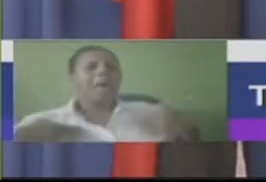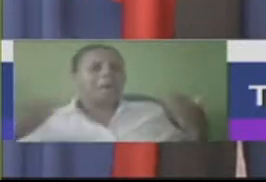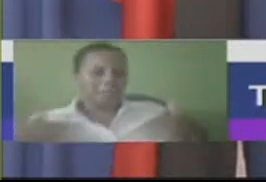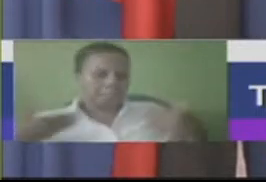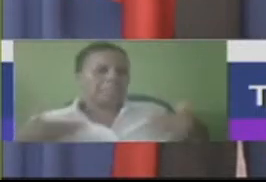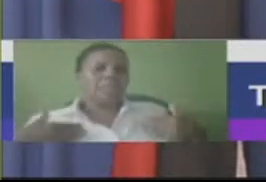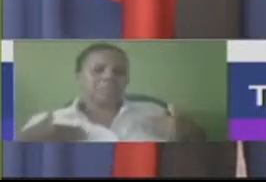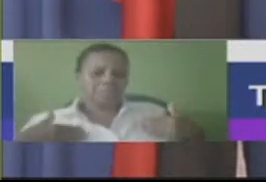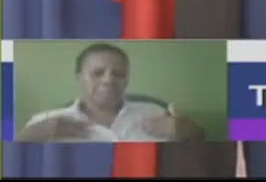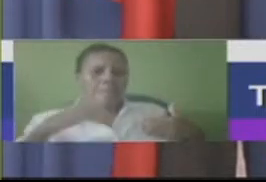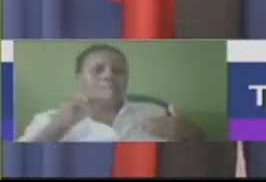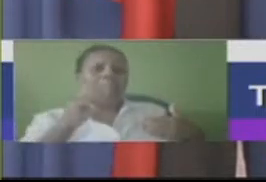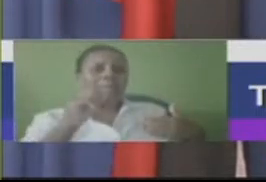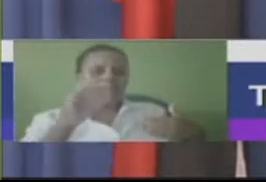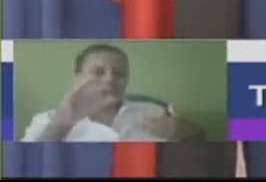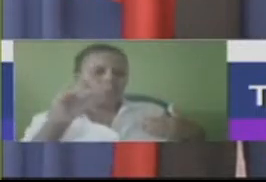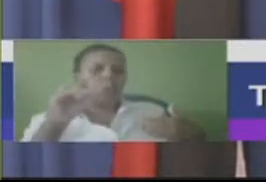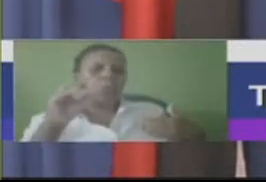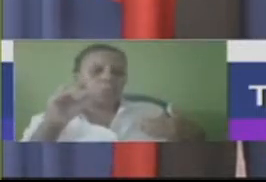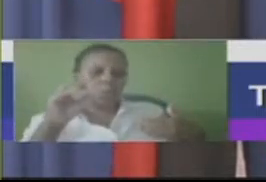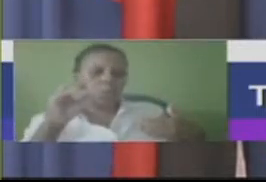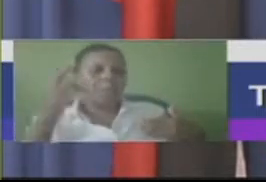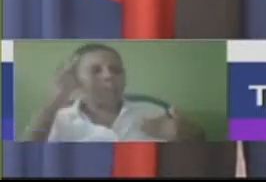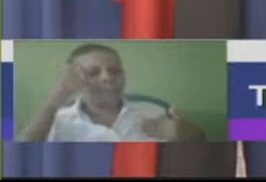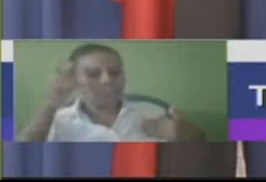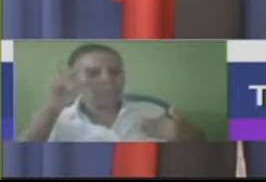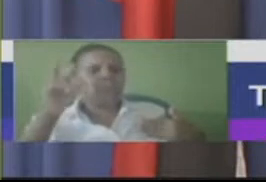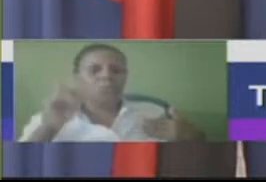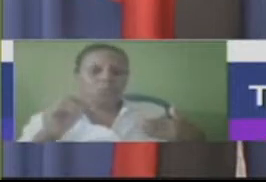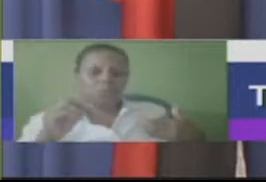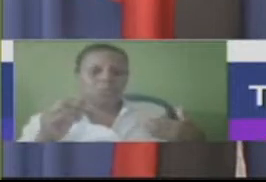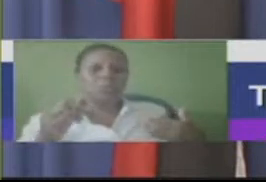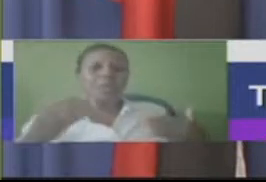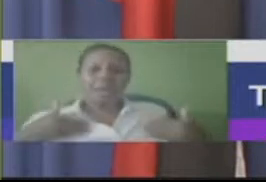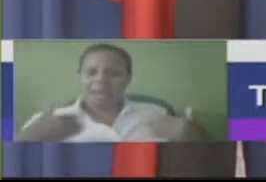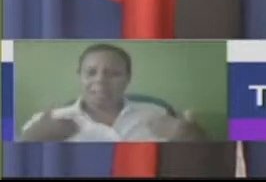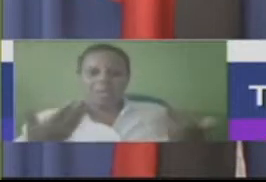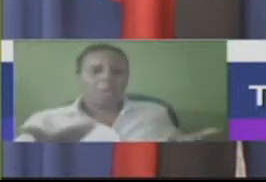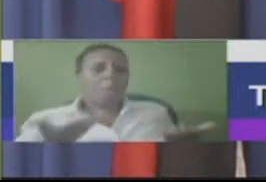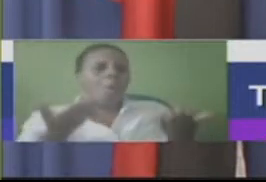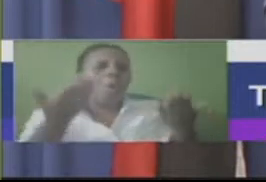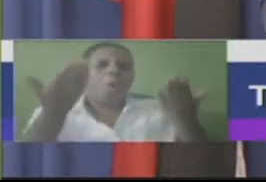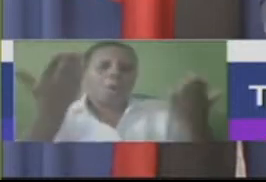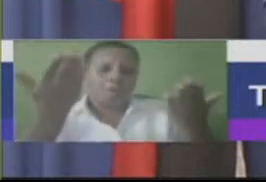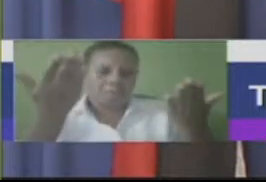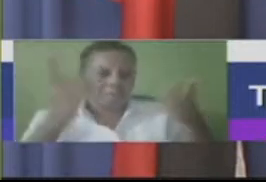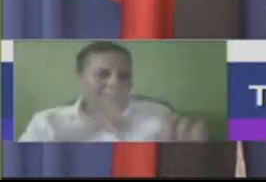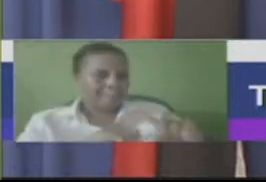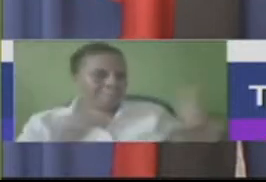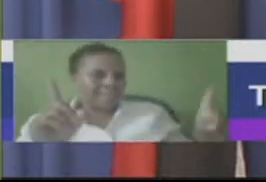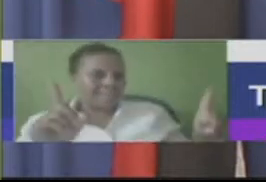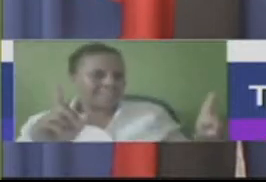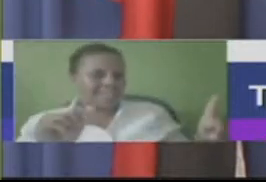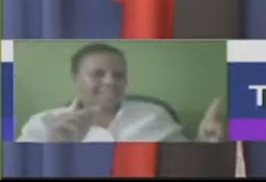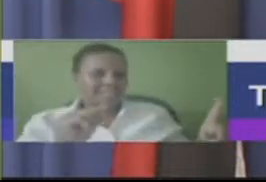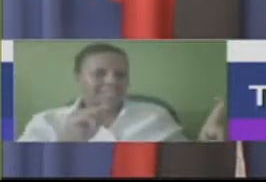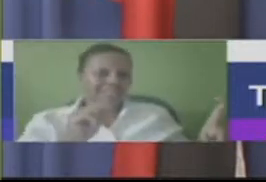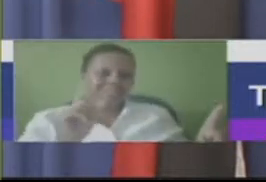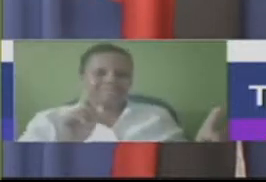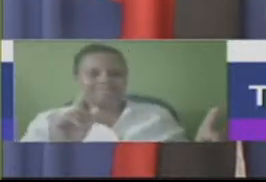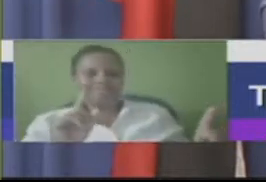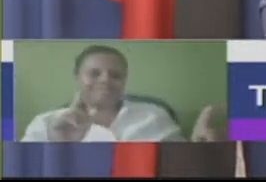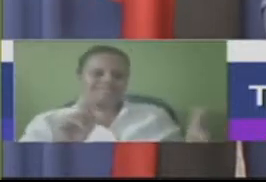we are dealing with, they all are subjected to certain requirements, and as soon as those requirements are